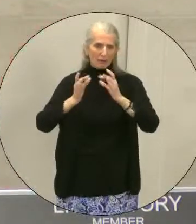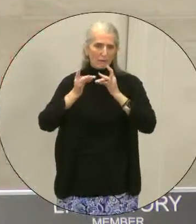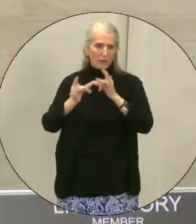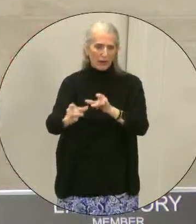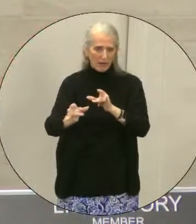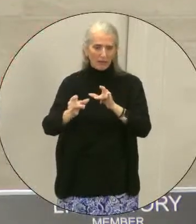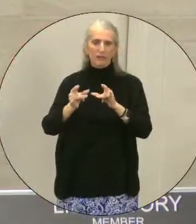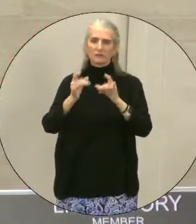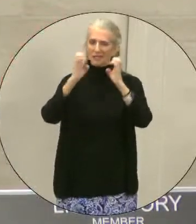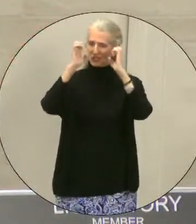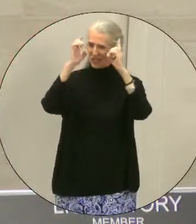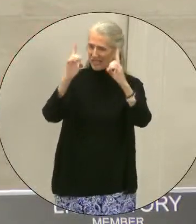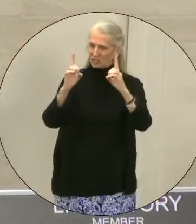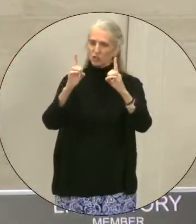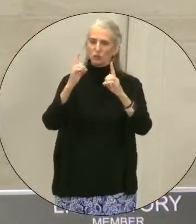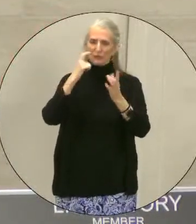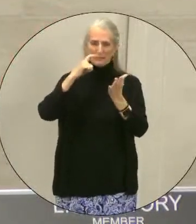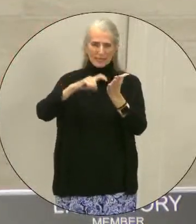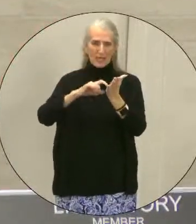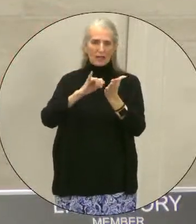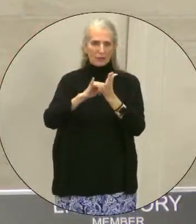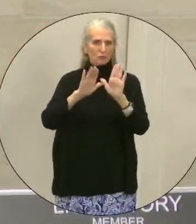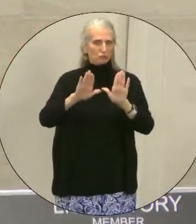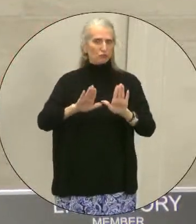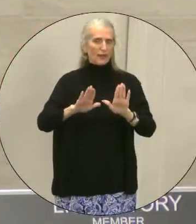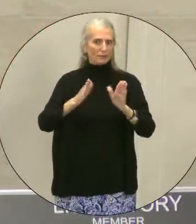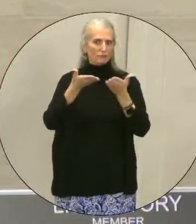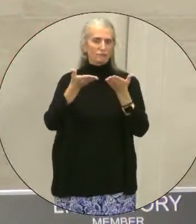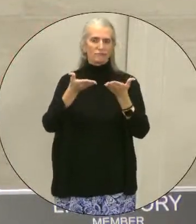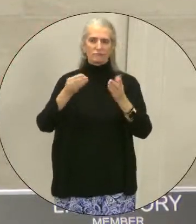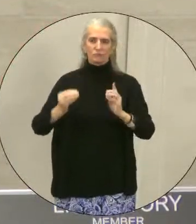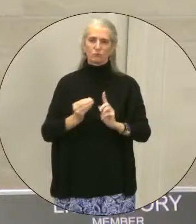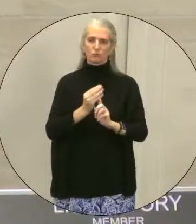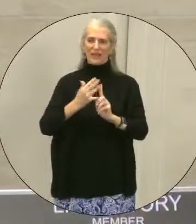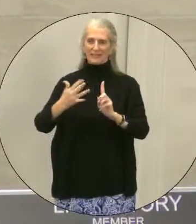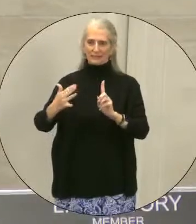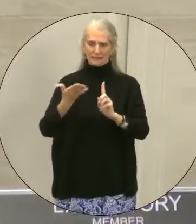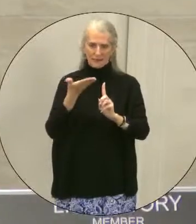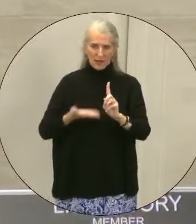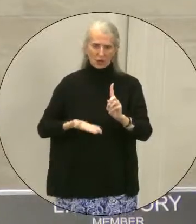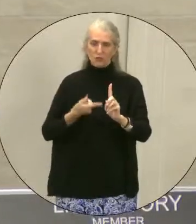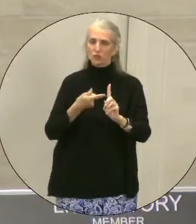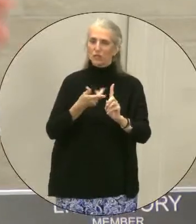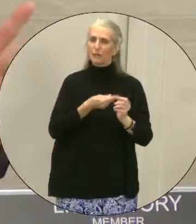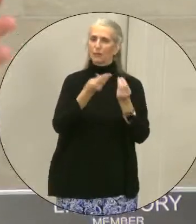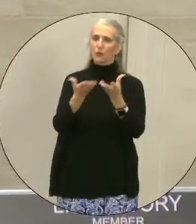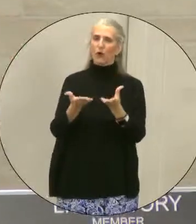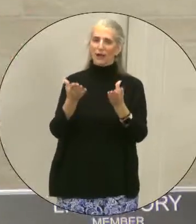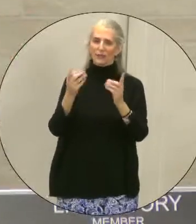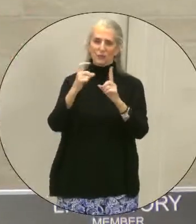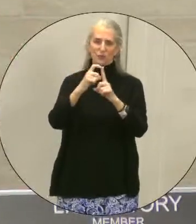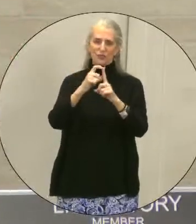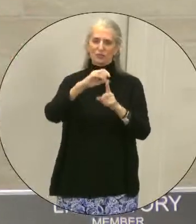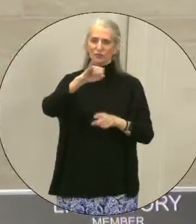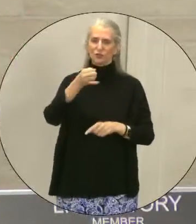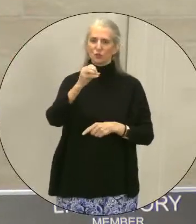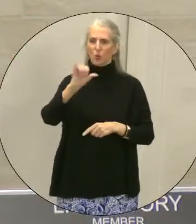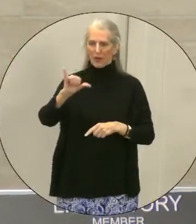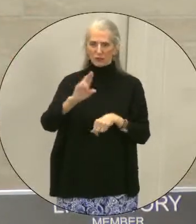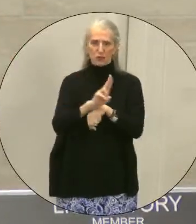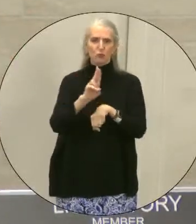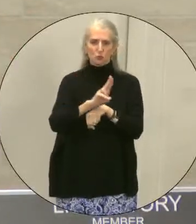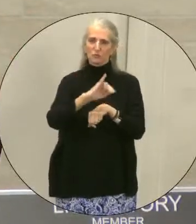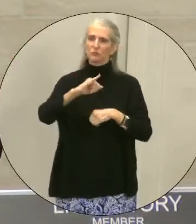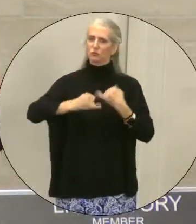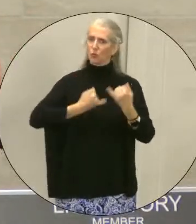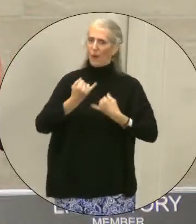were, there was a great presence there. I love that she talks a lot about bringing joy. She used the word joy a lot. And I'm like, not